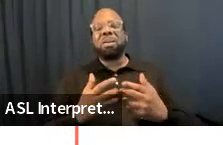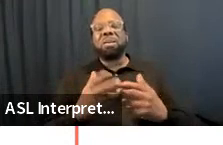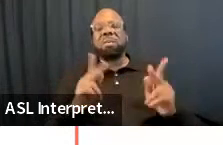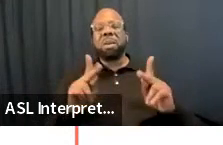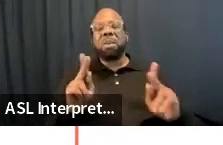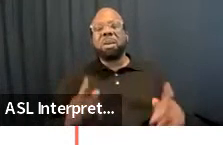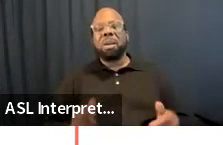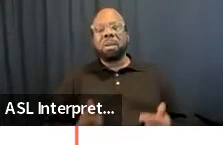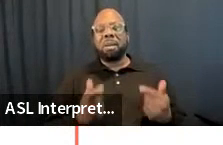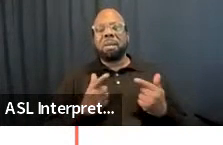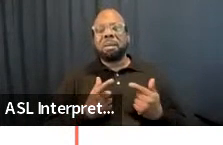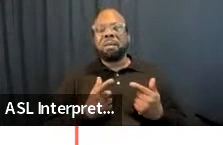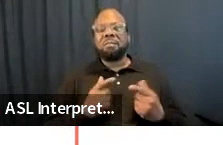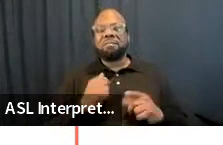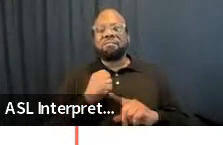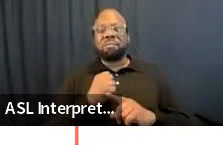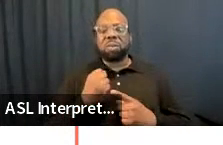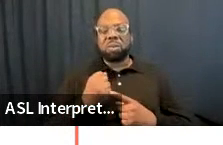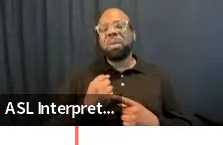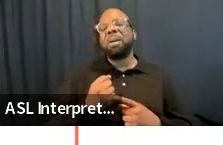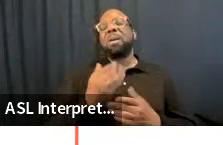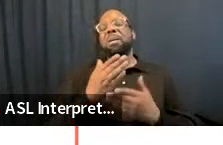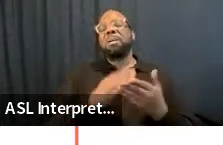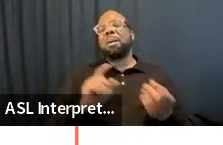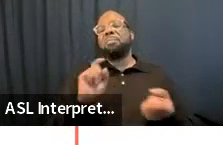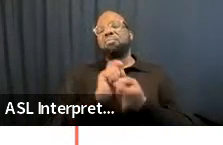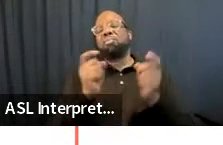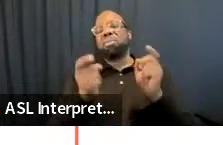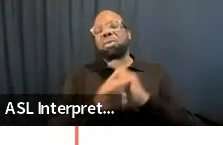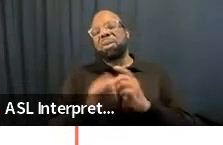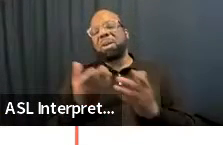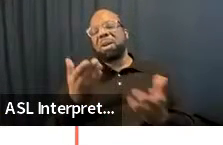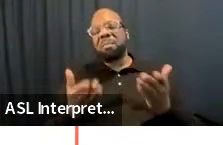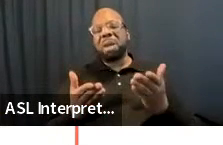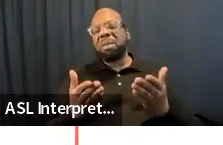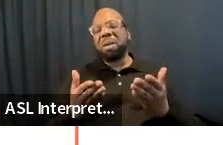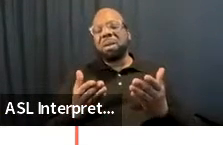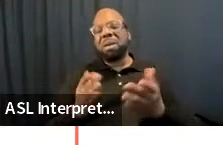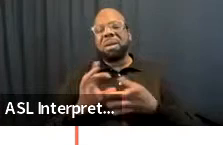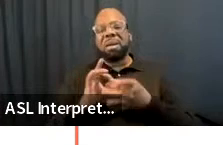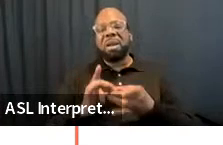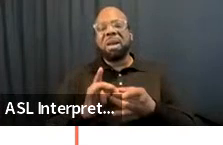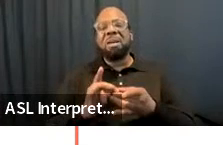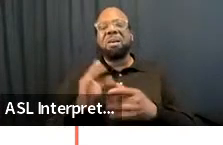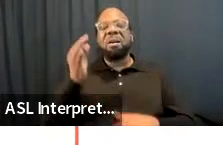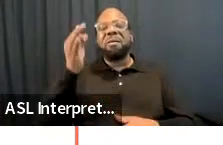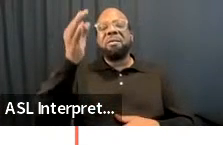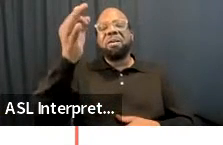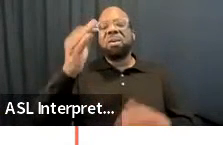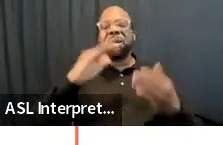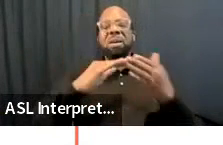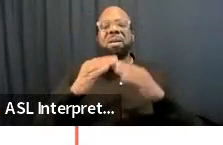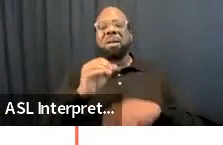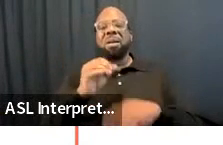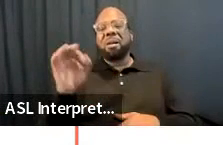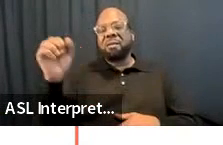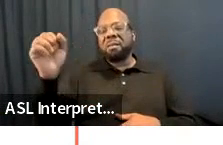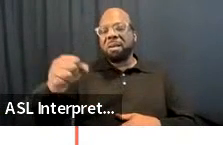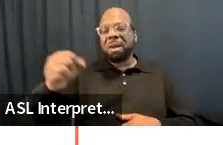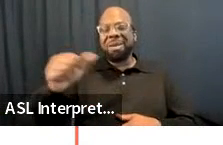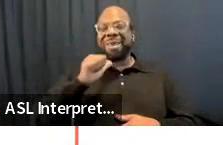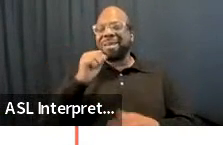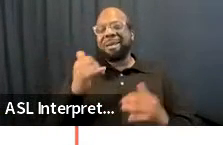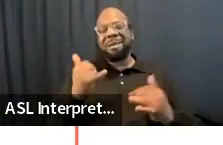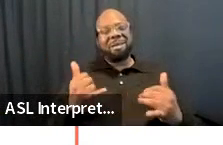conditions. And so some of these changes may be a component of future City of Yes for Housing Opportunity process, but not this